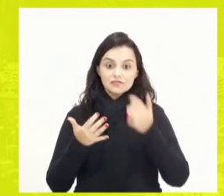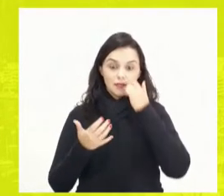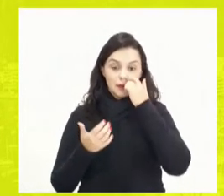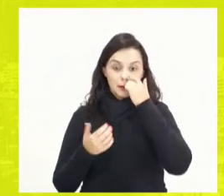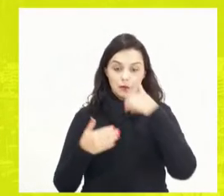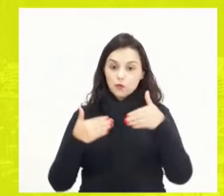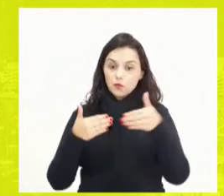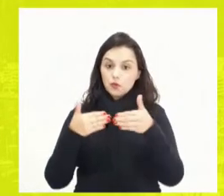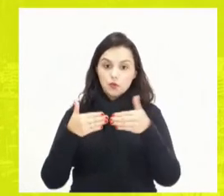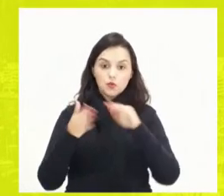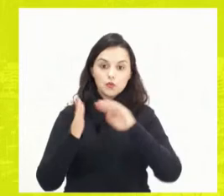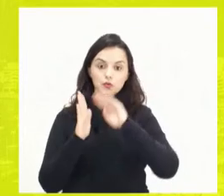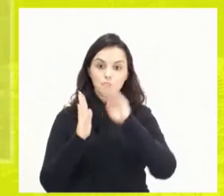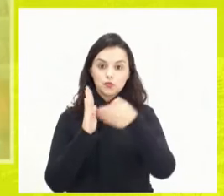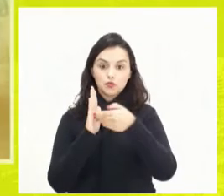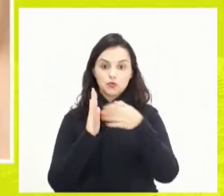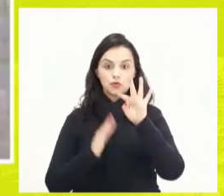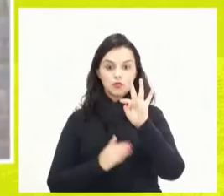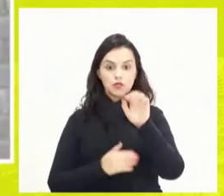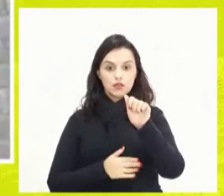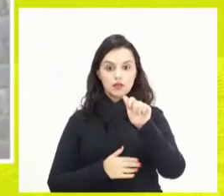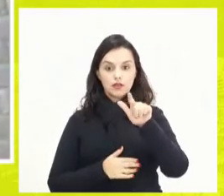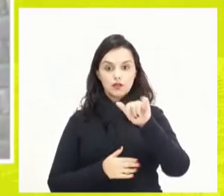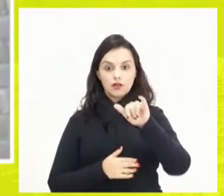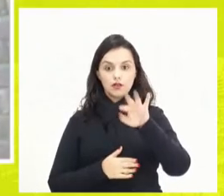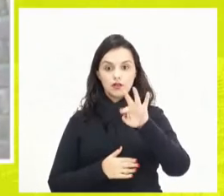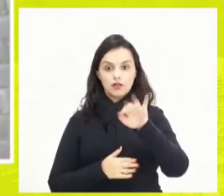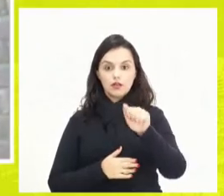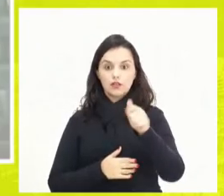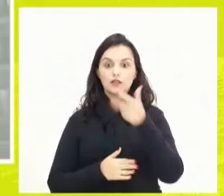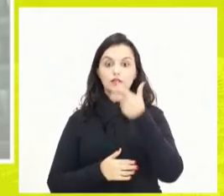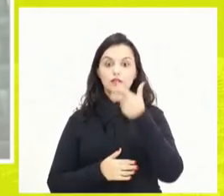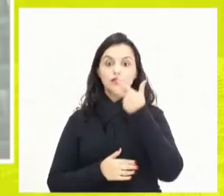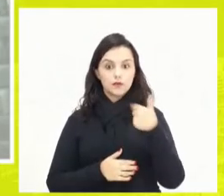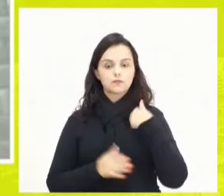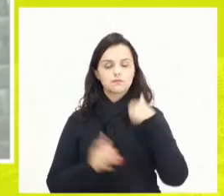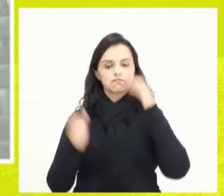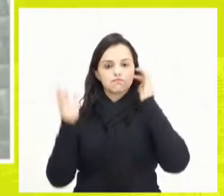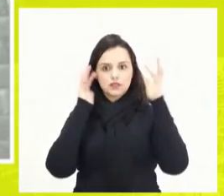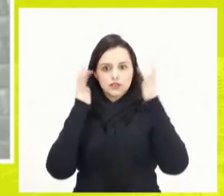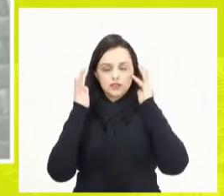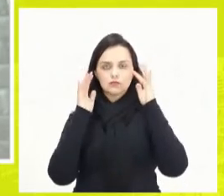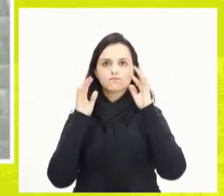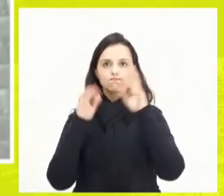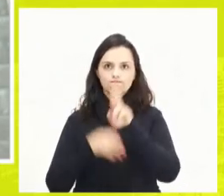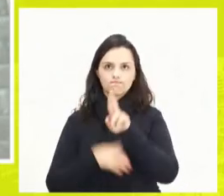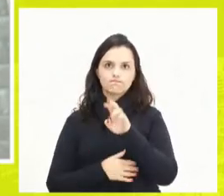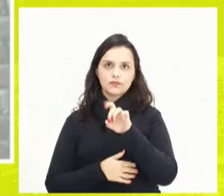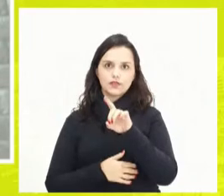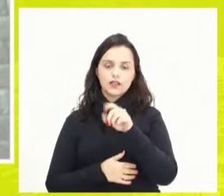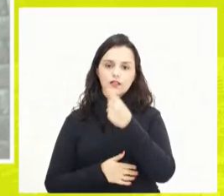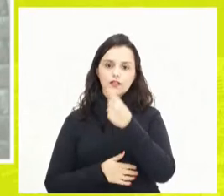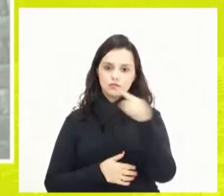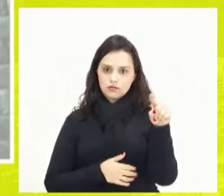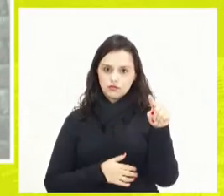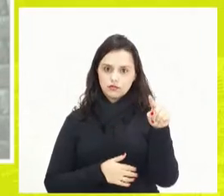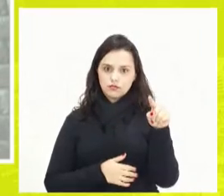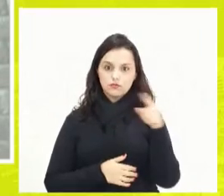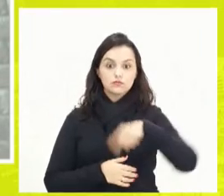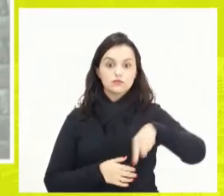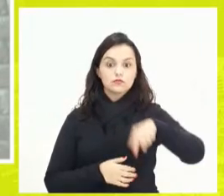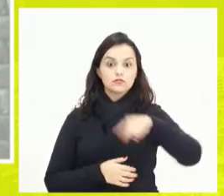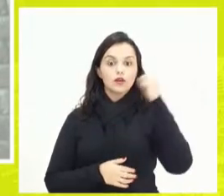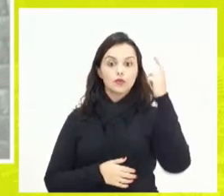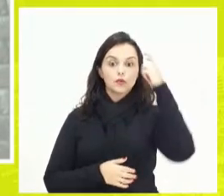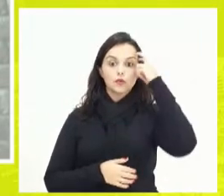i fully agree with talitha when i think of the new rooms i think of the pillars how